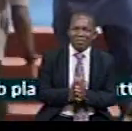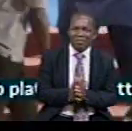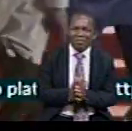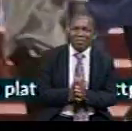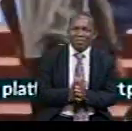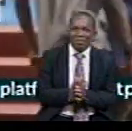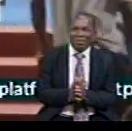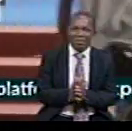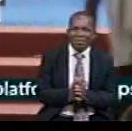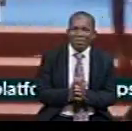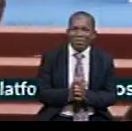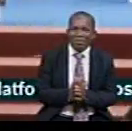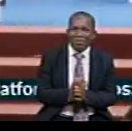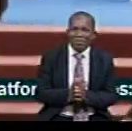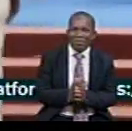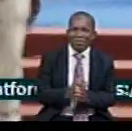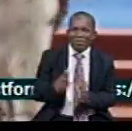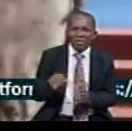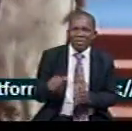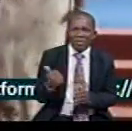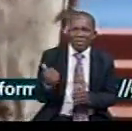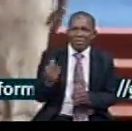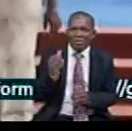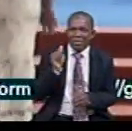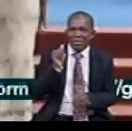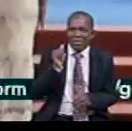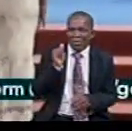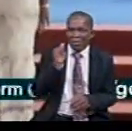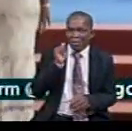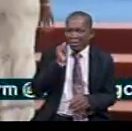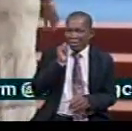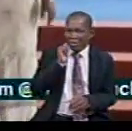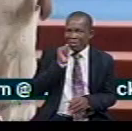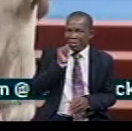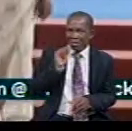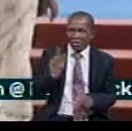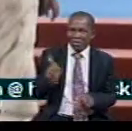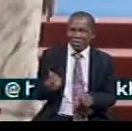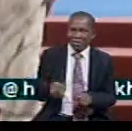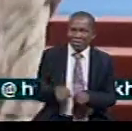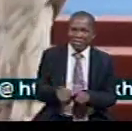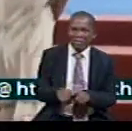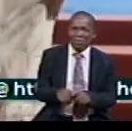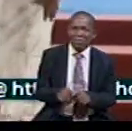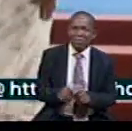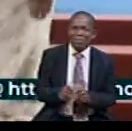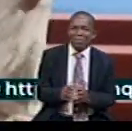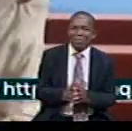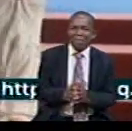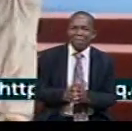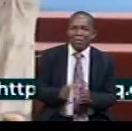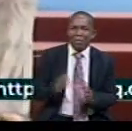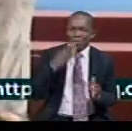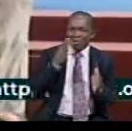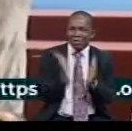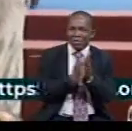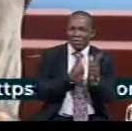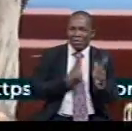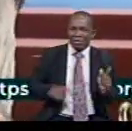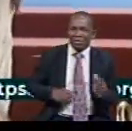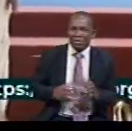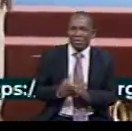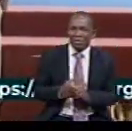So I have with me here Jessica from Ashaman, Lebanon. Praise the Lord.